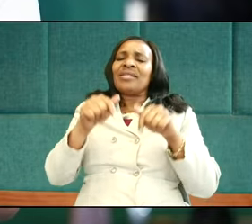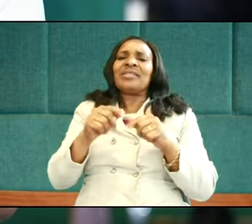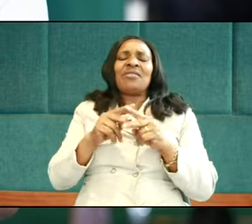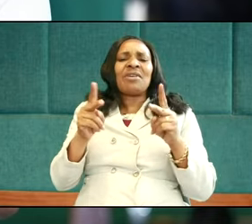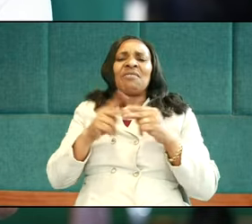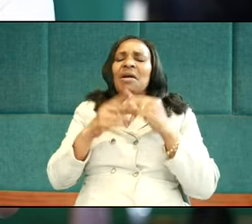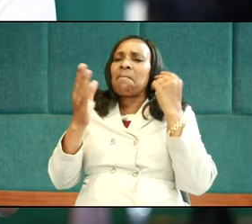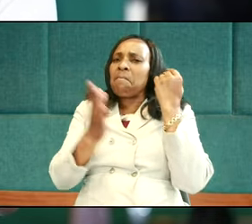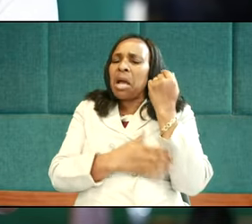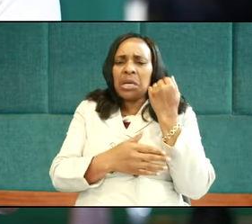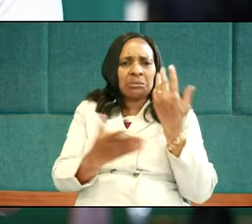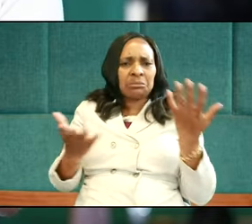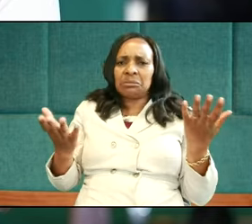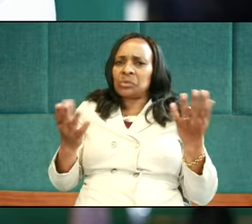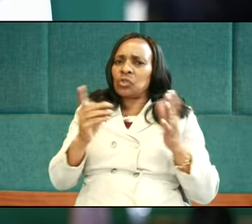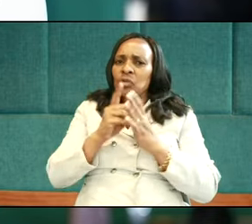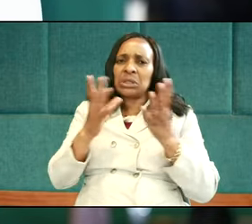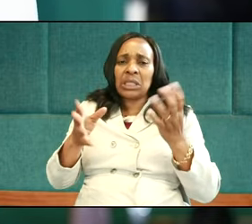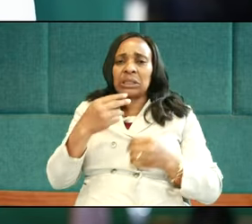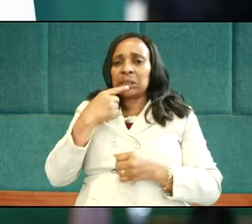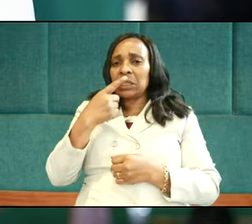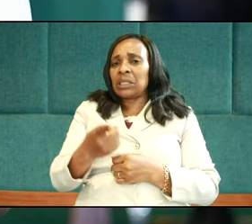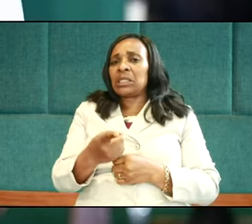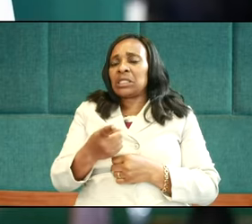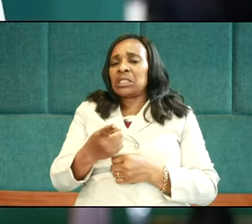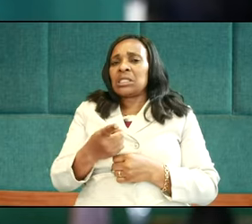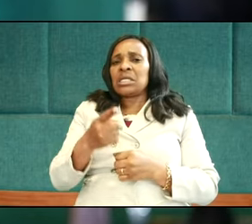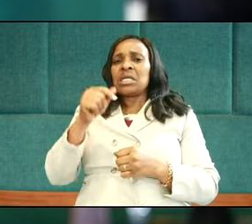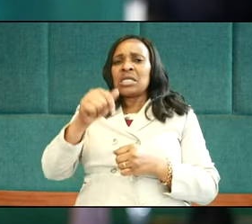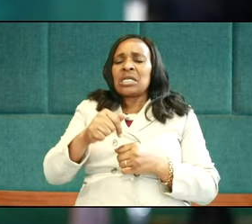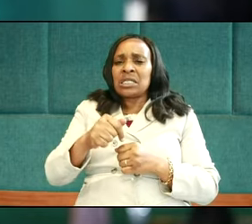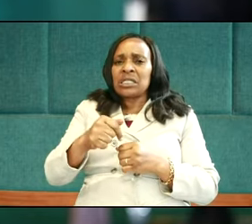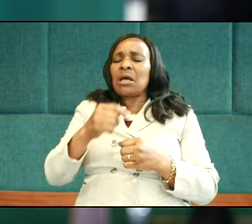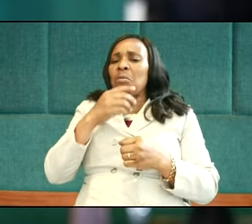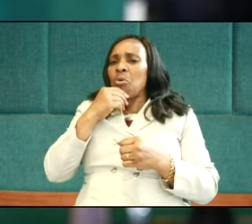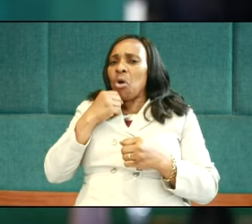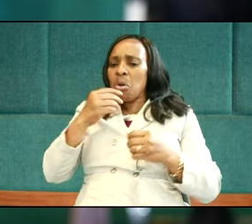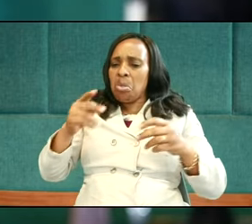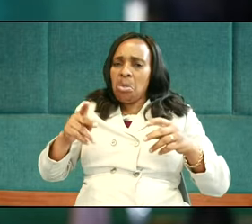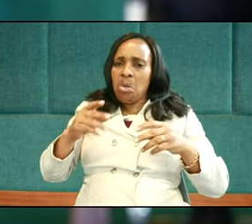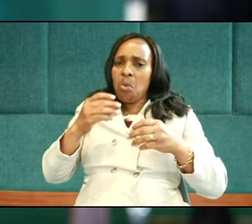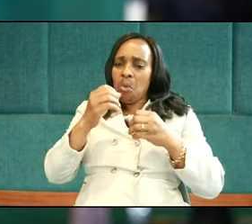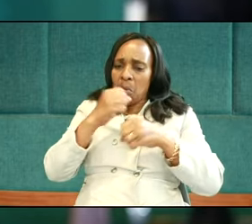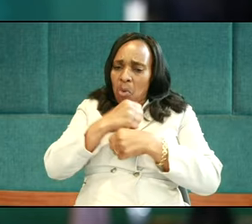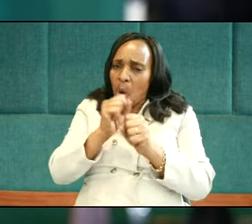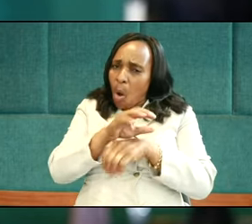very bad, the doctor said. Father's organs are failing because of his drinking.